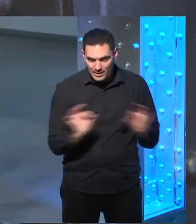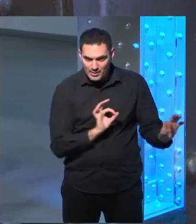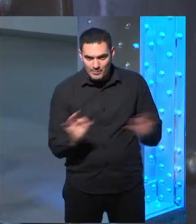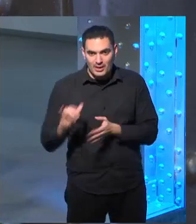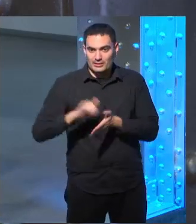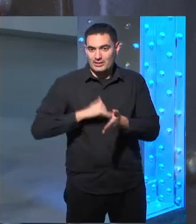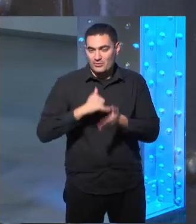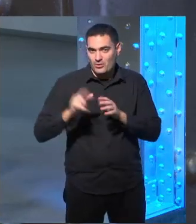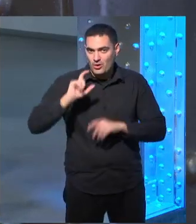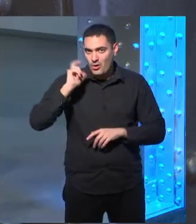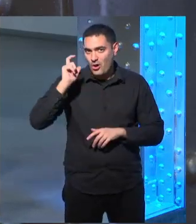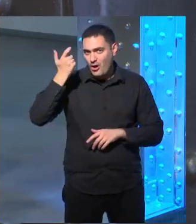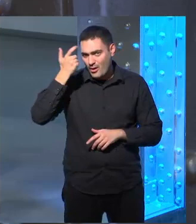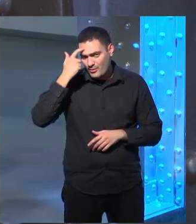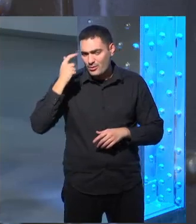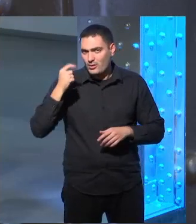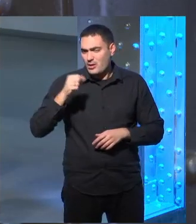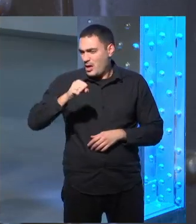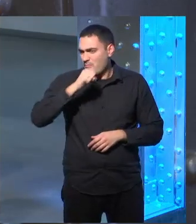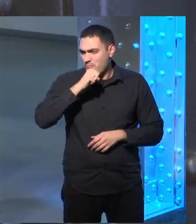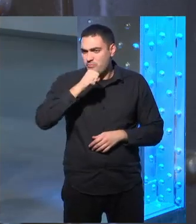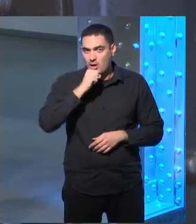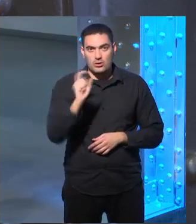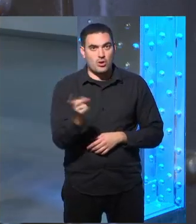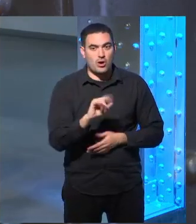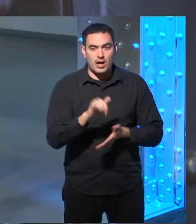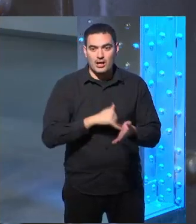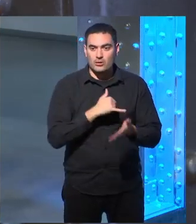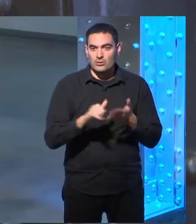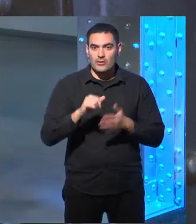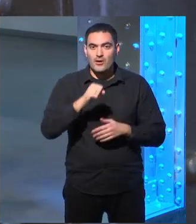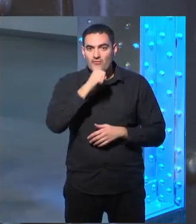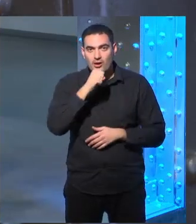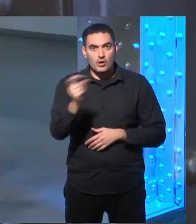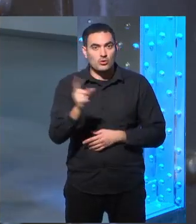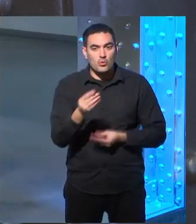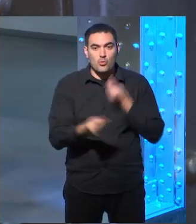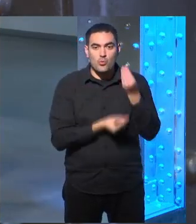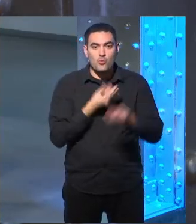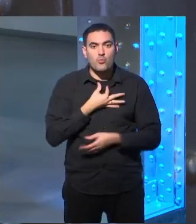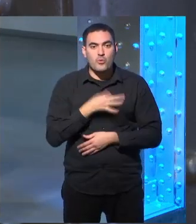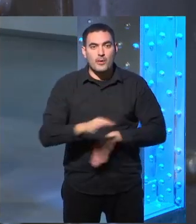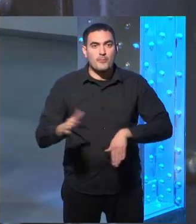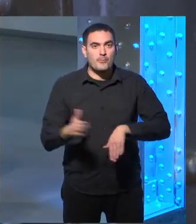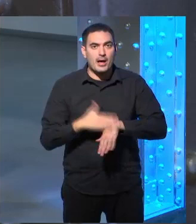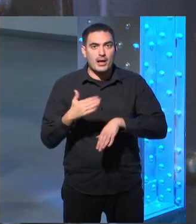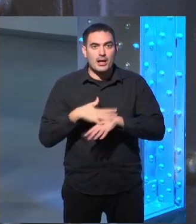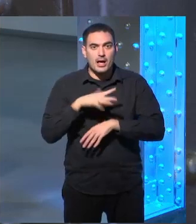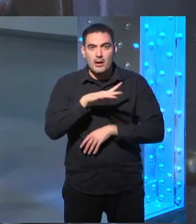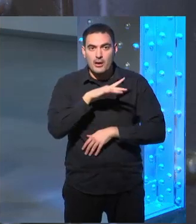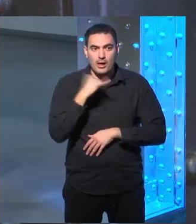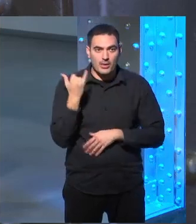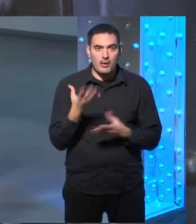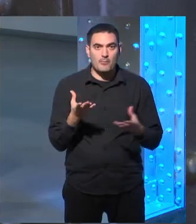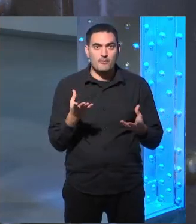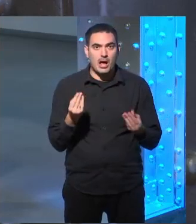we teach certain topics? Maybe the concept that we are starting to consider obsolete is the